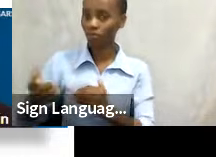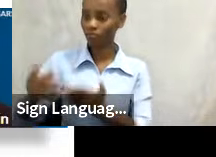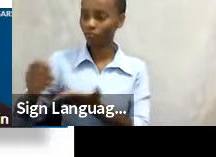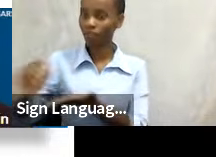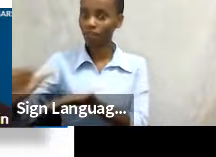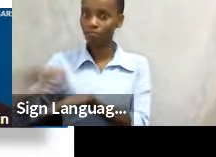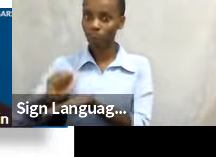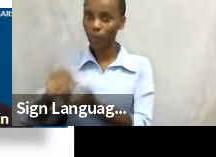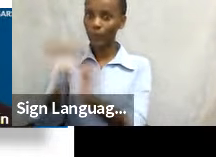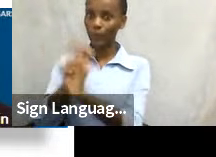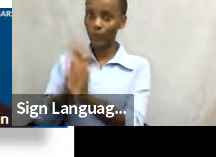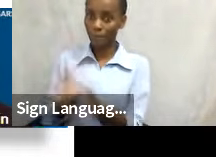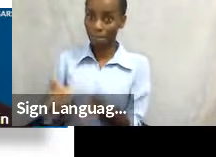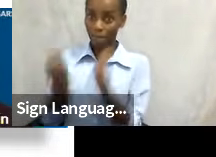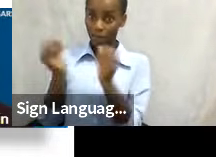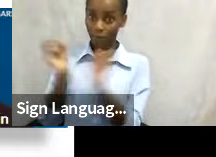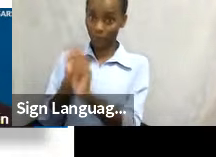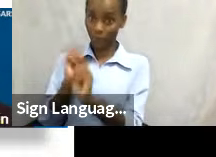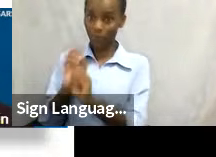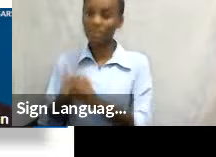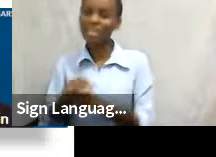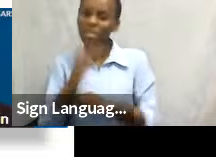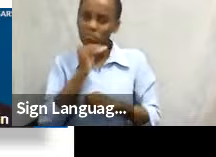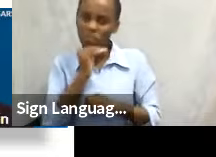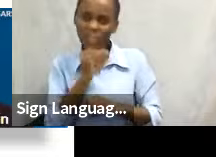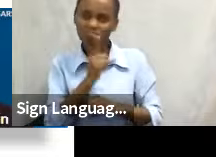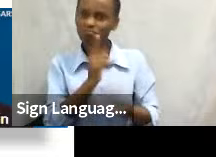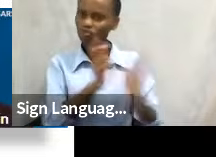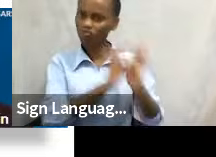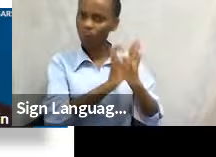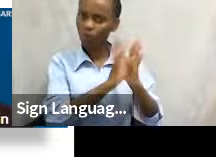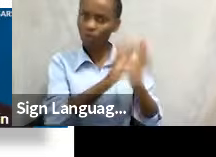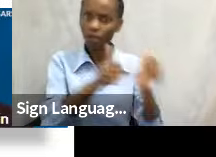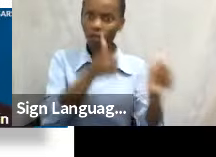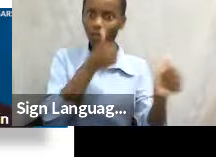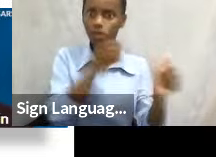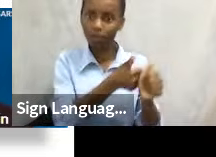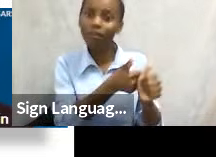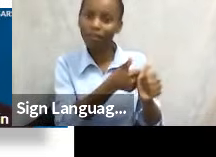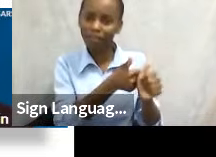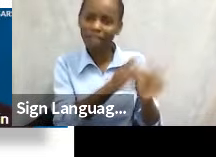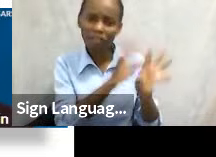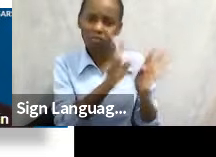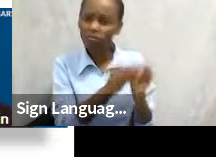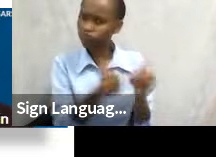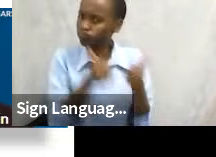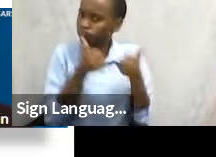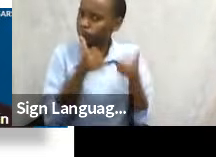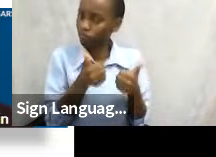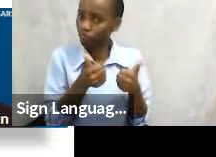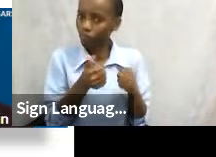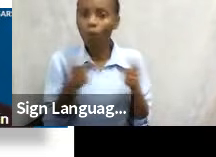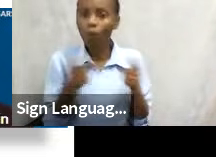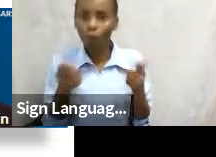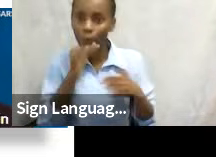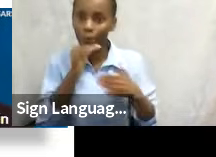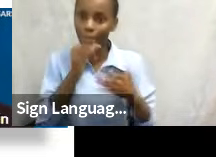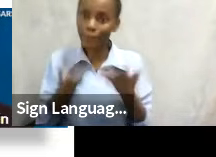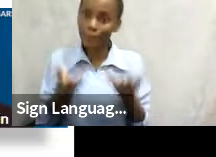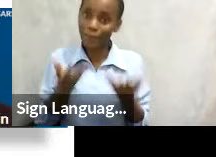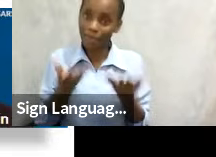was compliant because they maybe are on this webinar tonight, or they watched it over the weekend and they